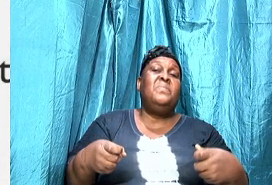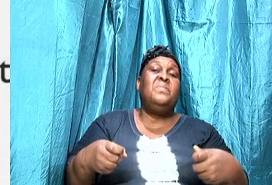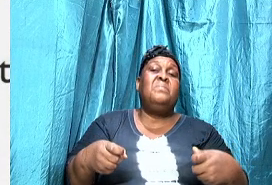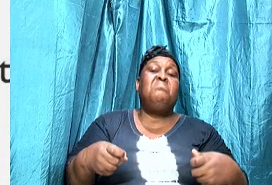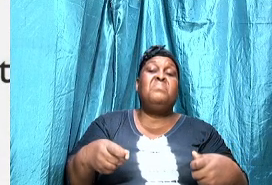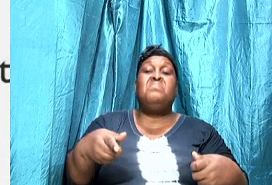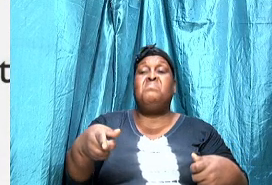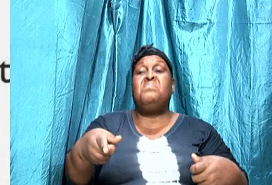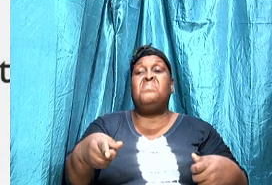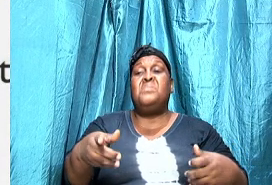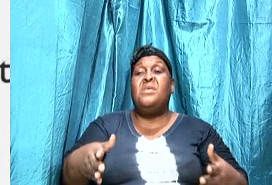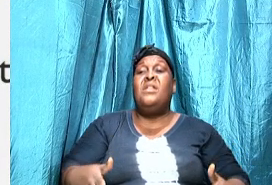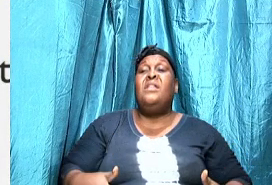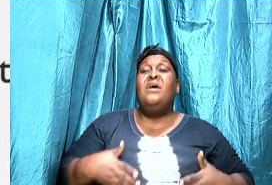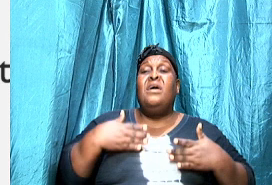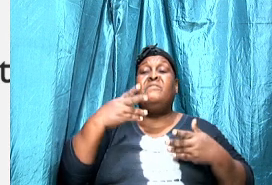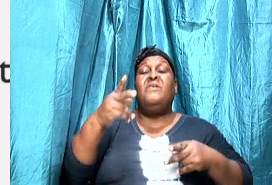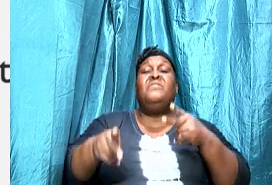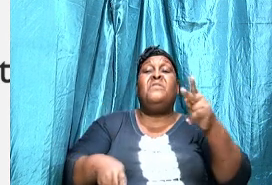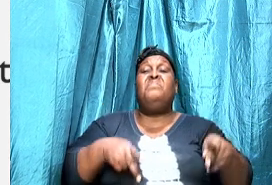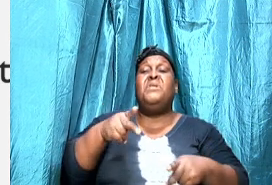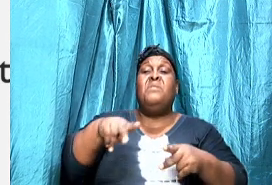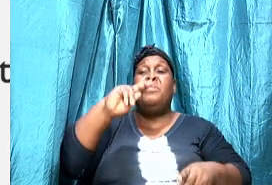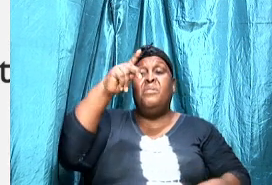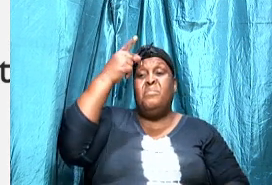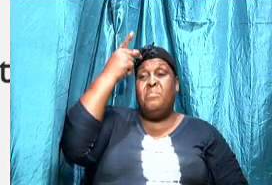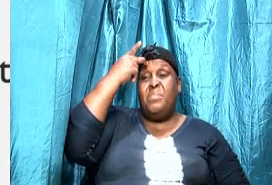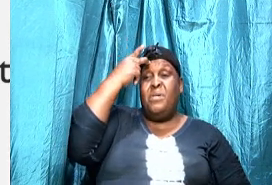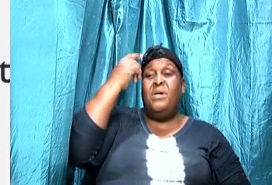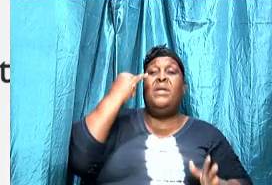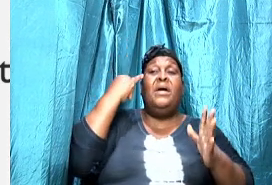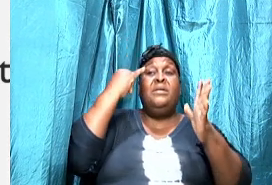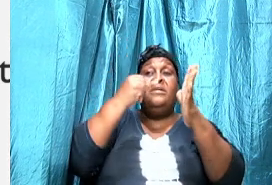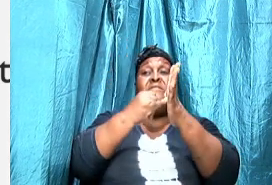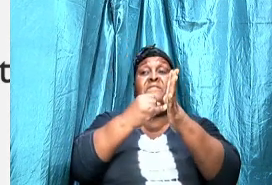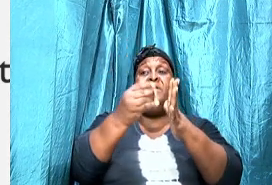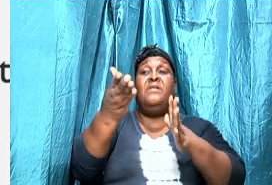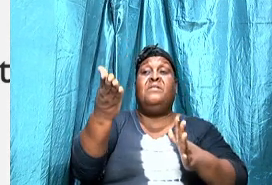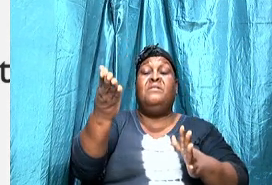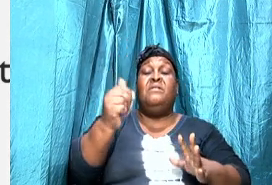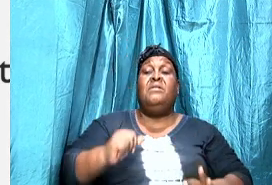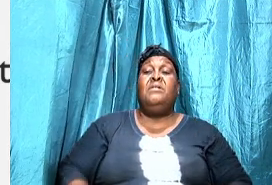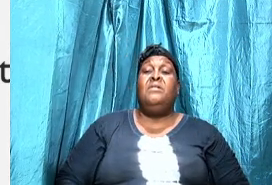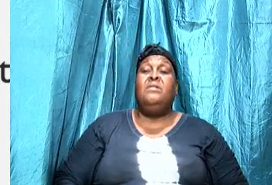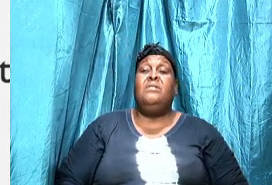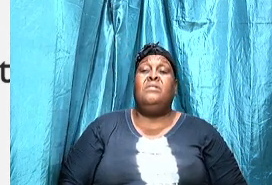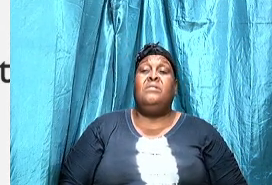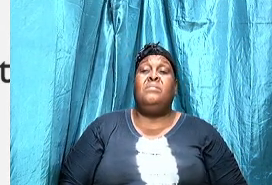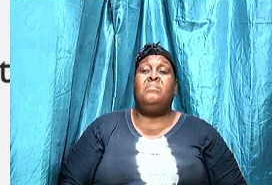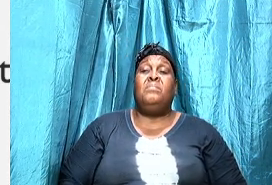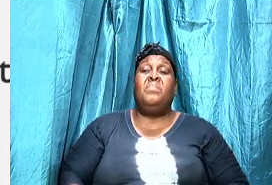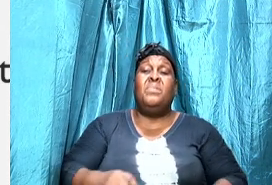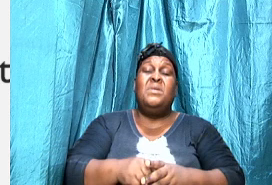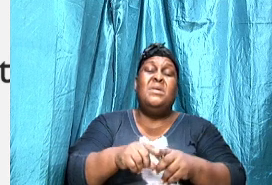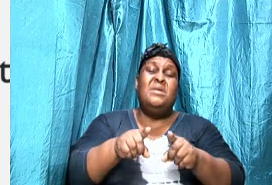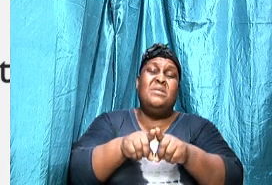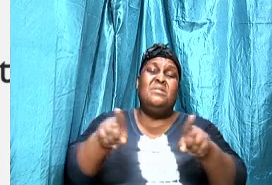in the life of these persons that Paul identify here. So the first thing was that there was indifference to